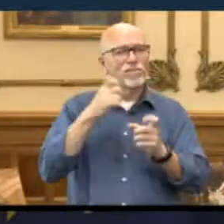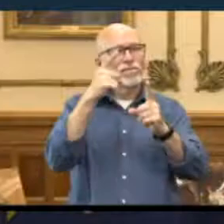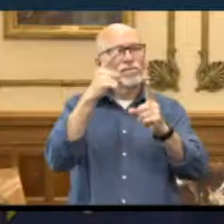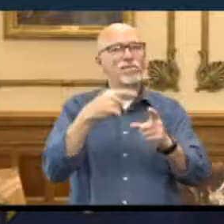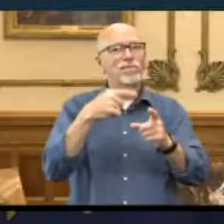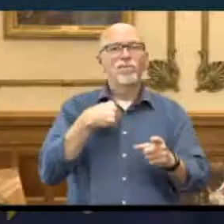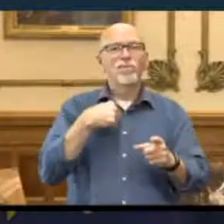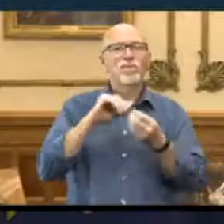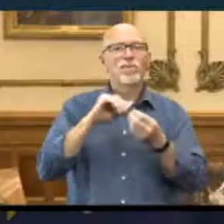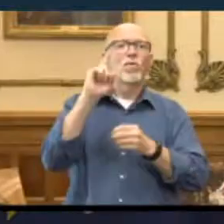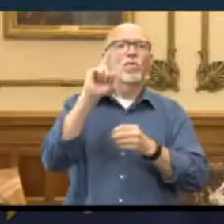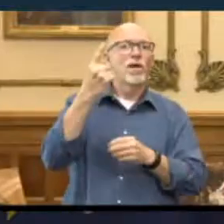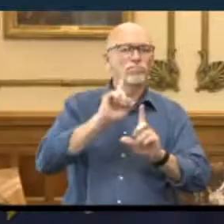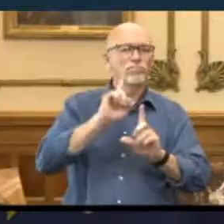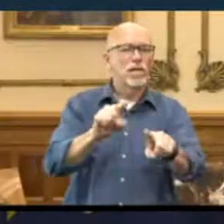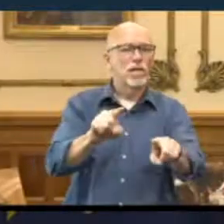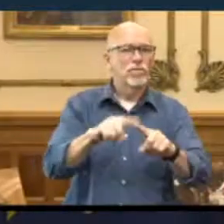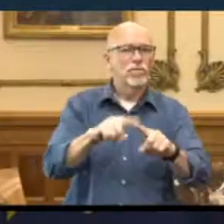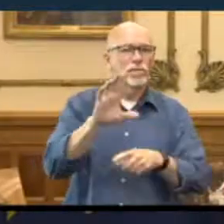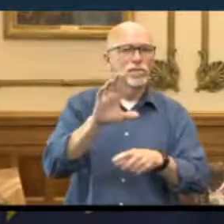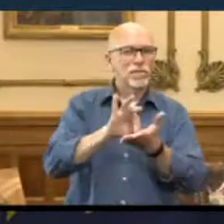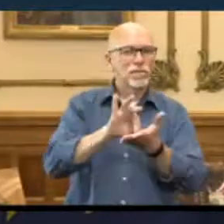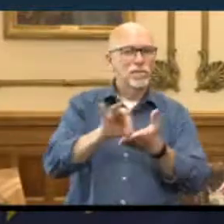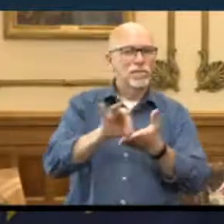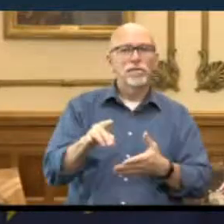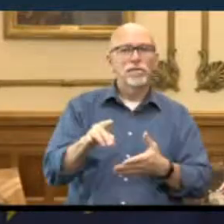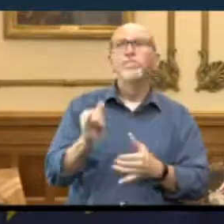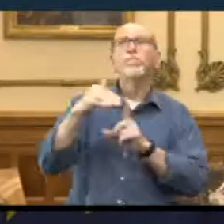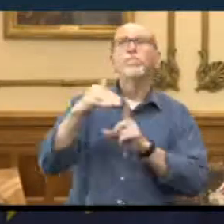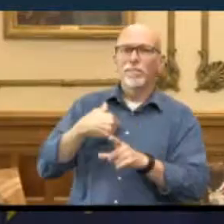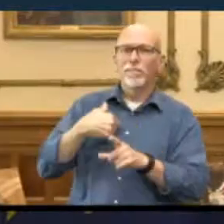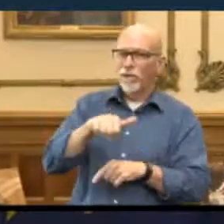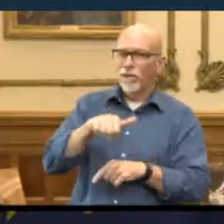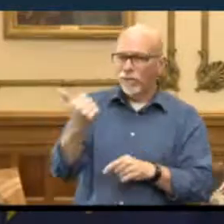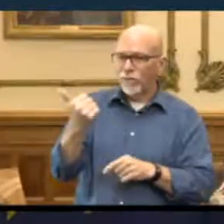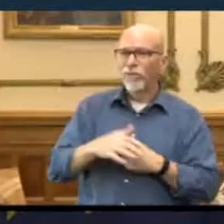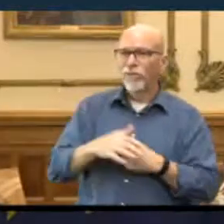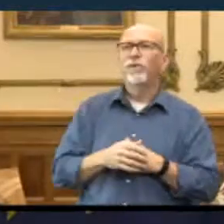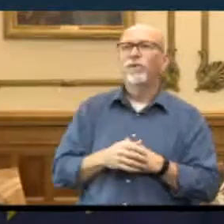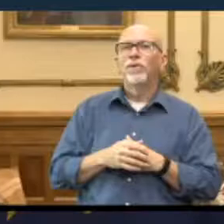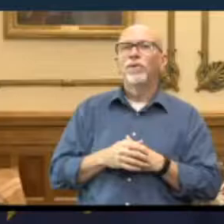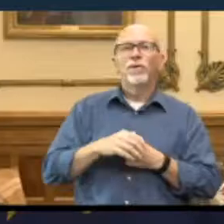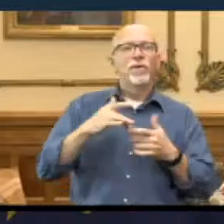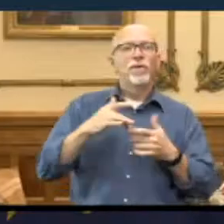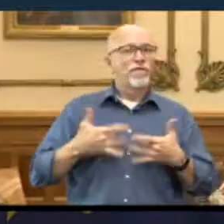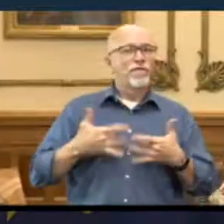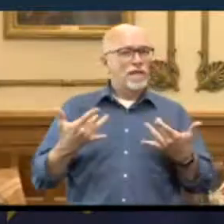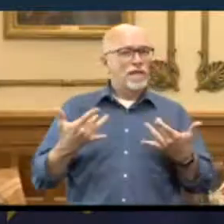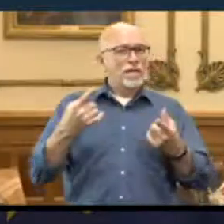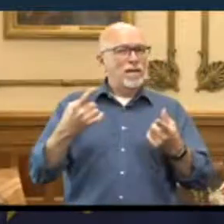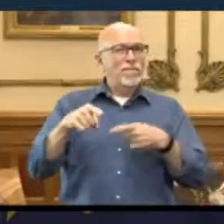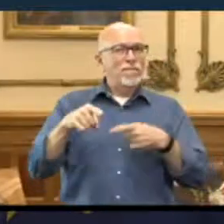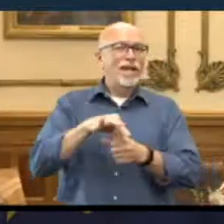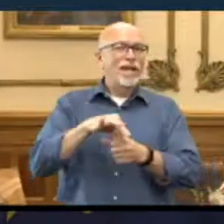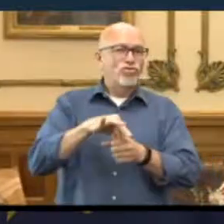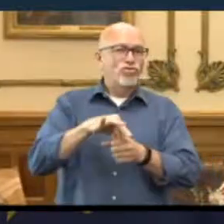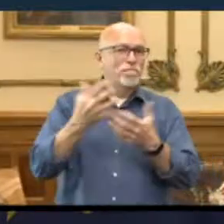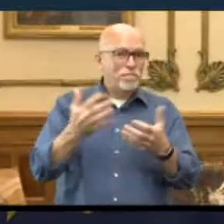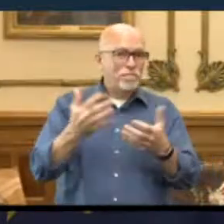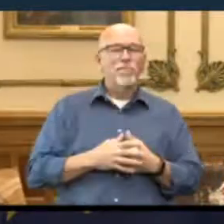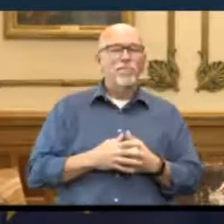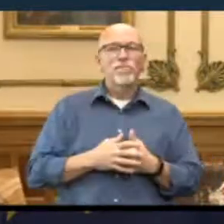1, go from 7 to 1. And that just reminds me of another event coming up, and that is the election. And if